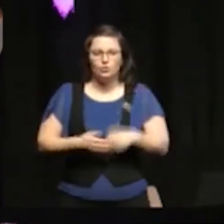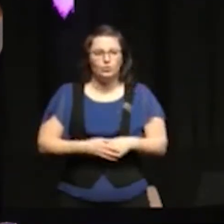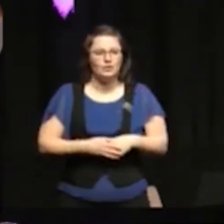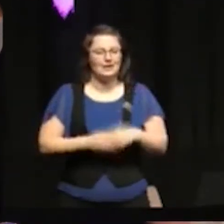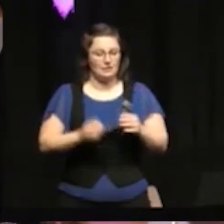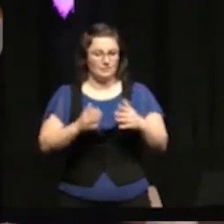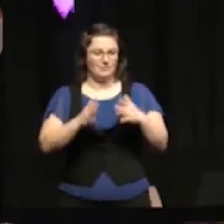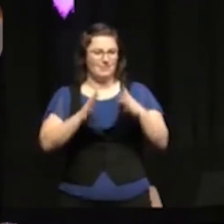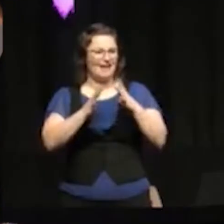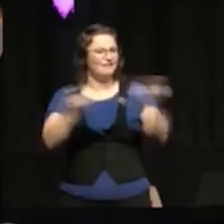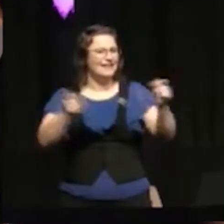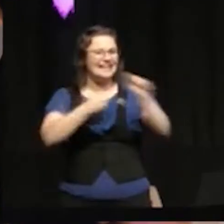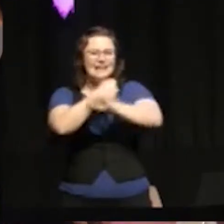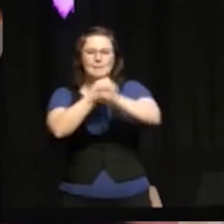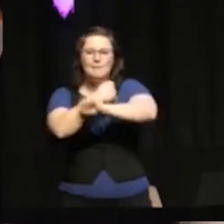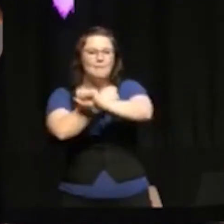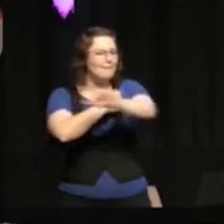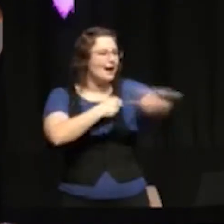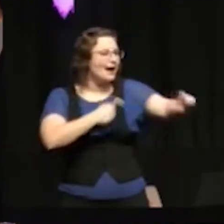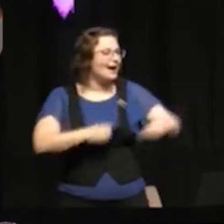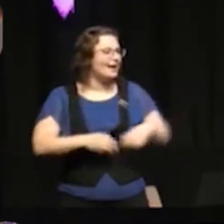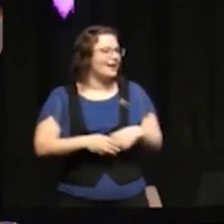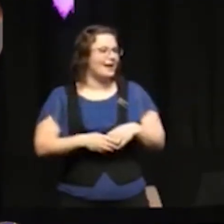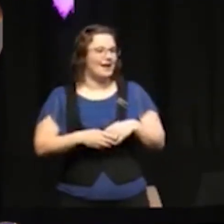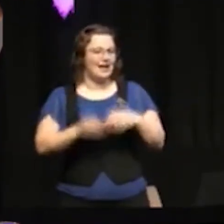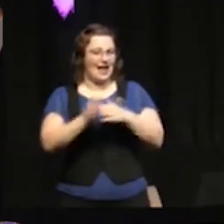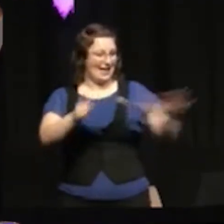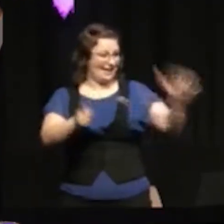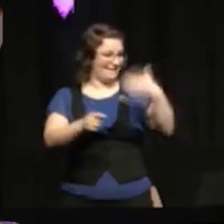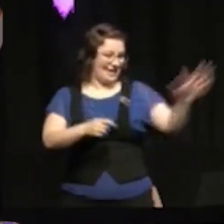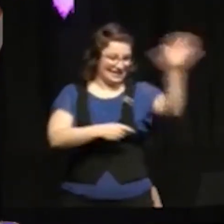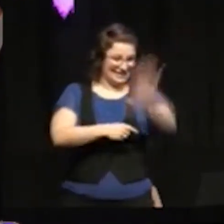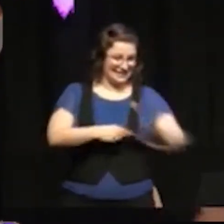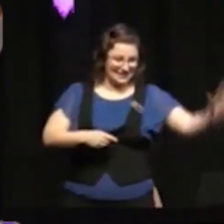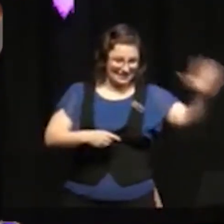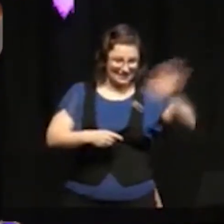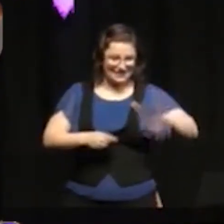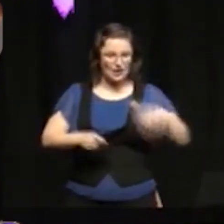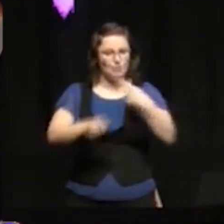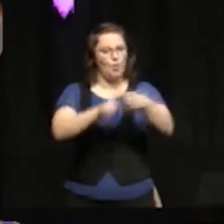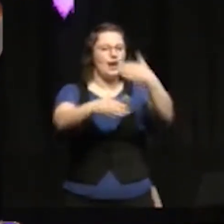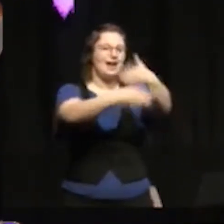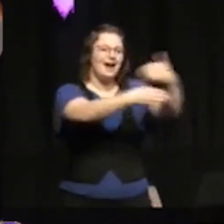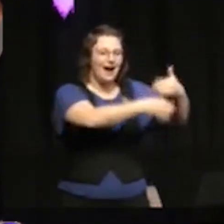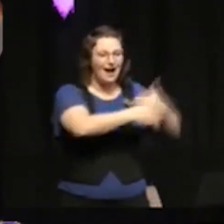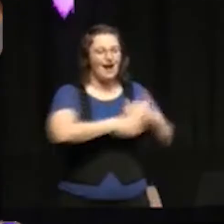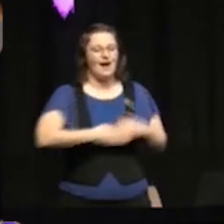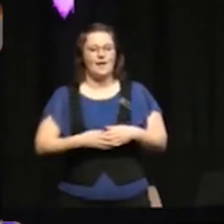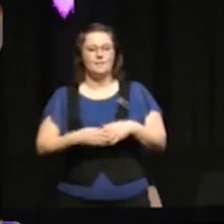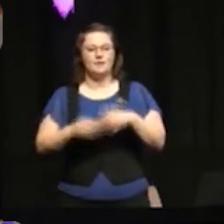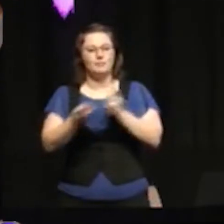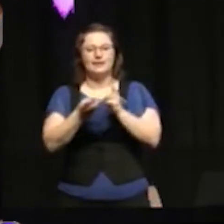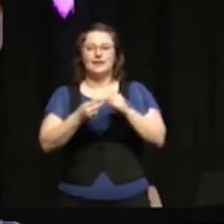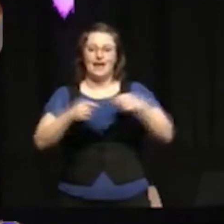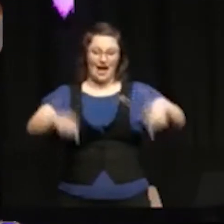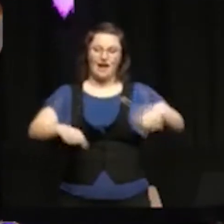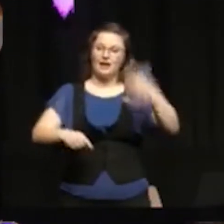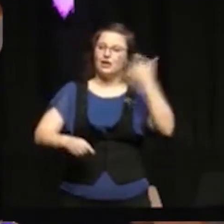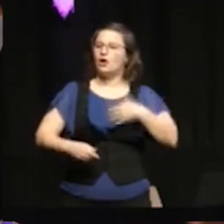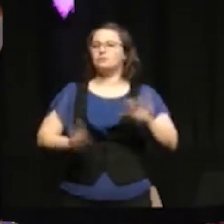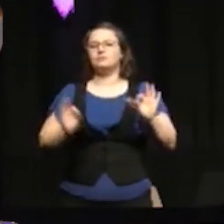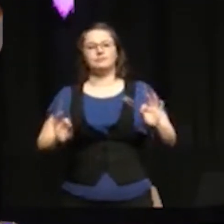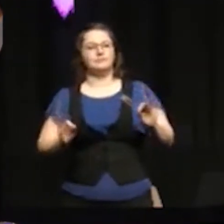I think to bring the artists here or freedom fighters here or whatever to West and give